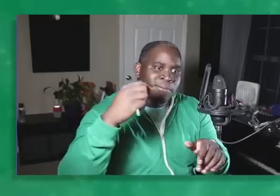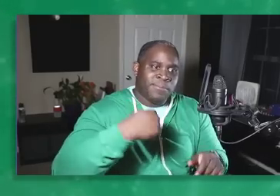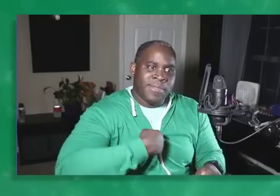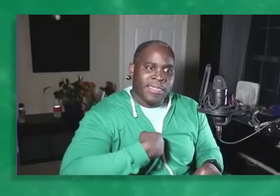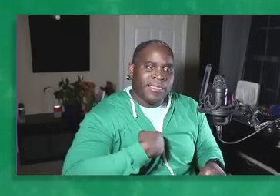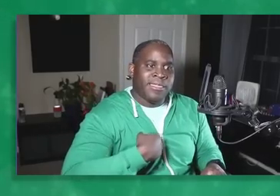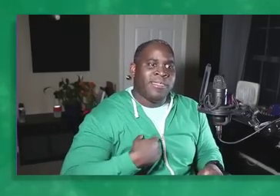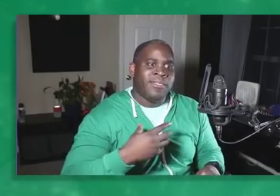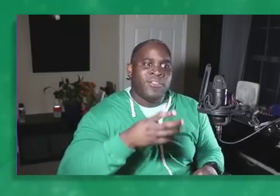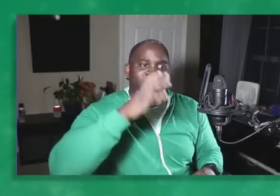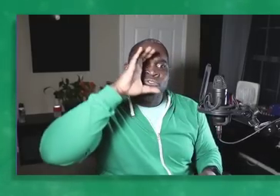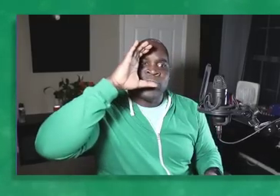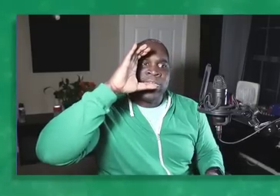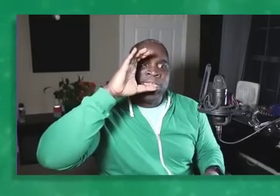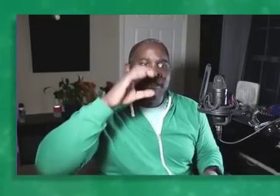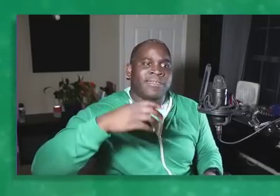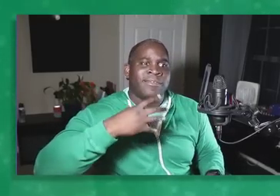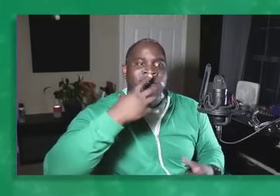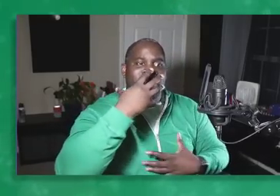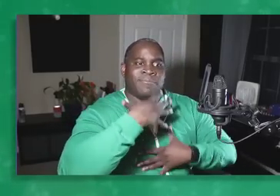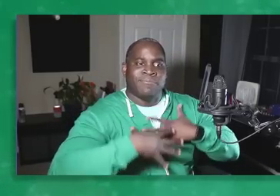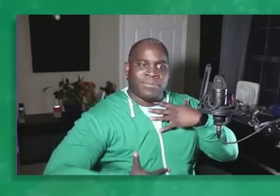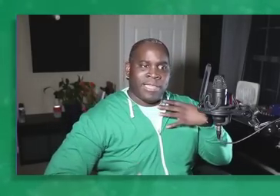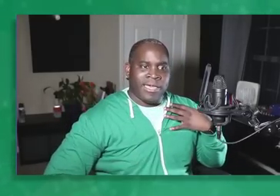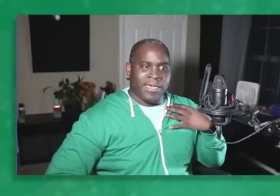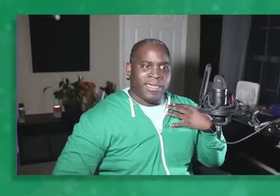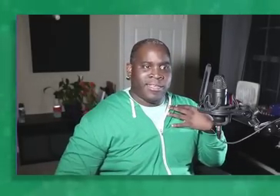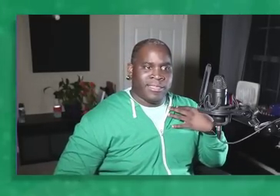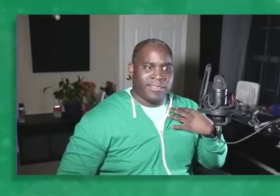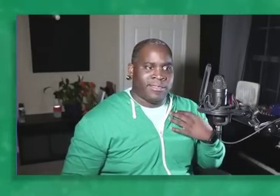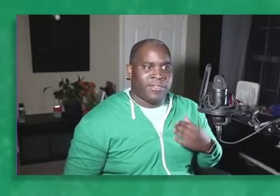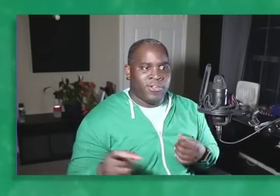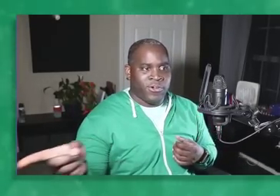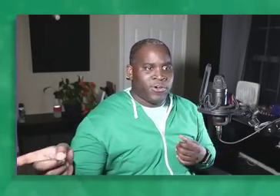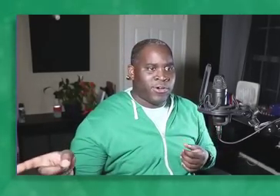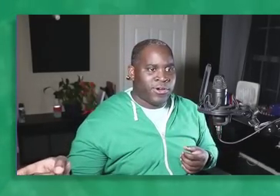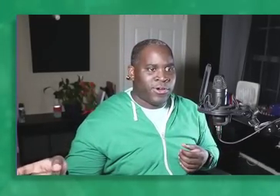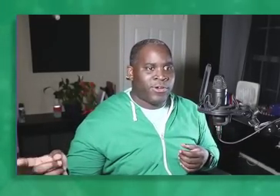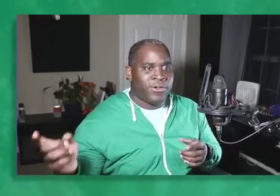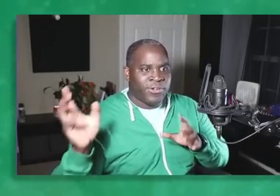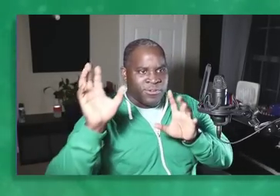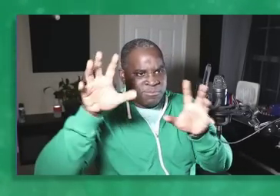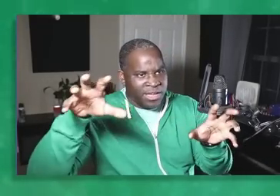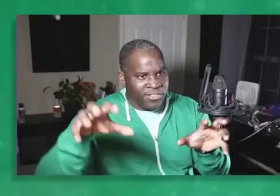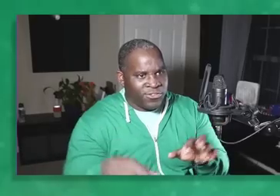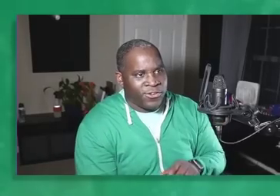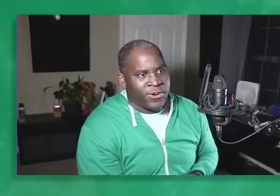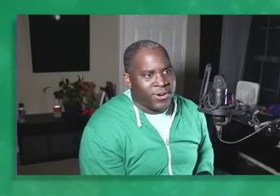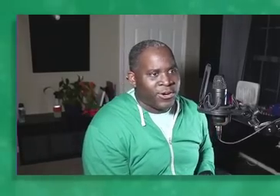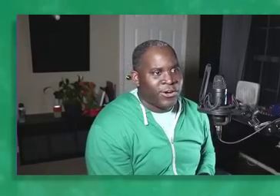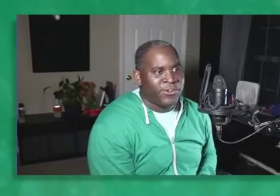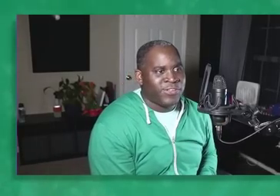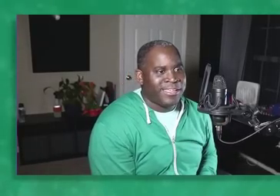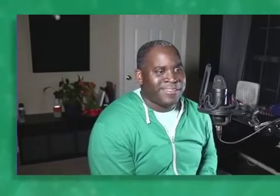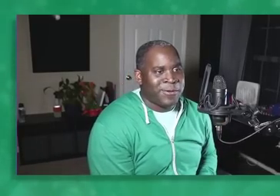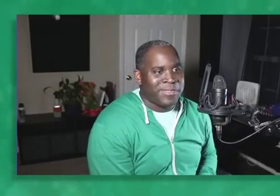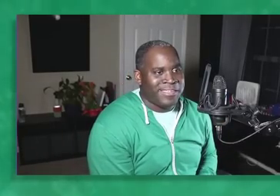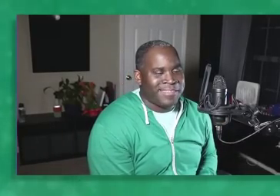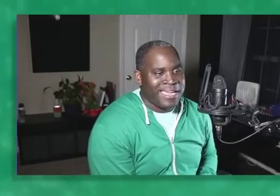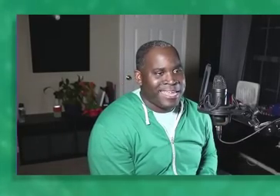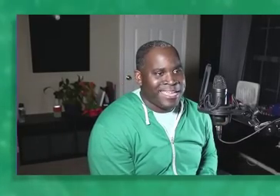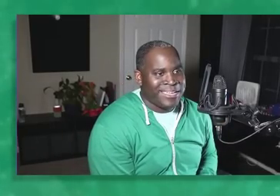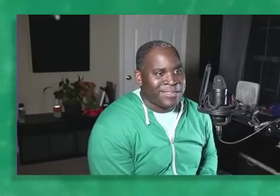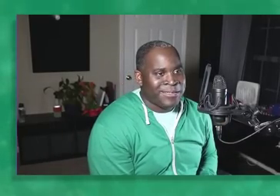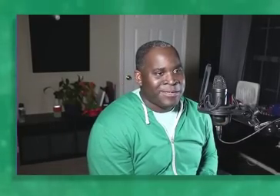kill me drink blood her monster. She doesn't know what